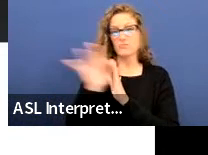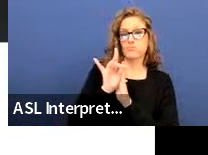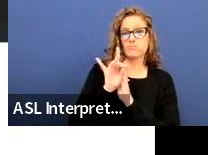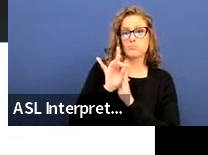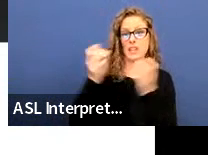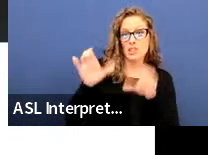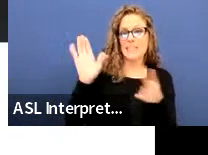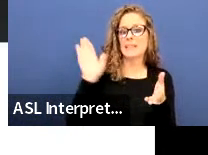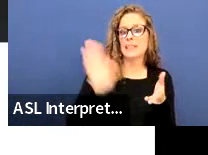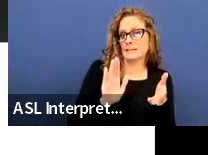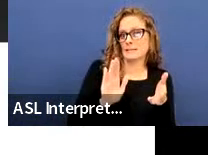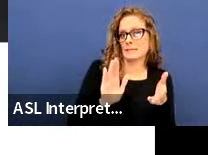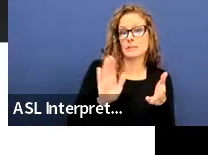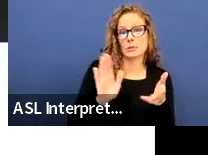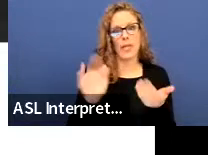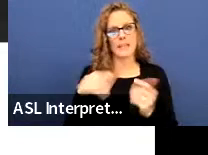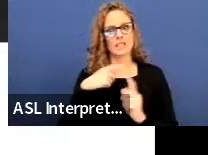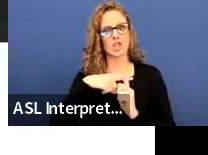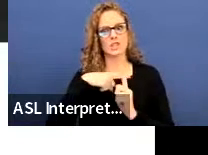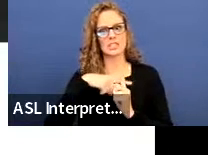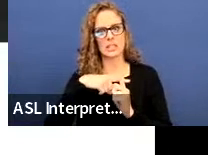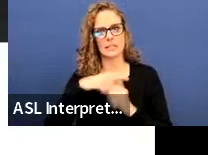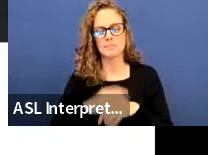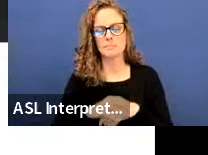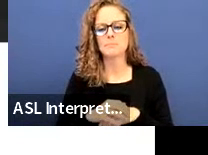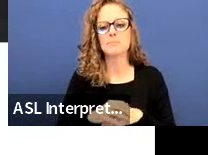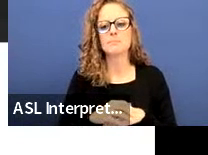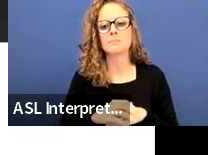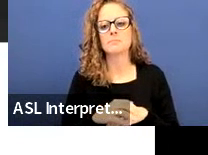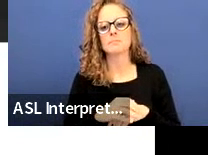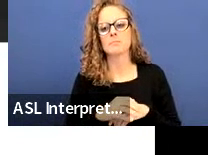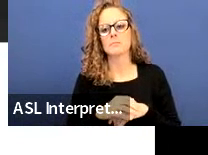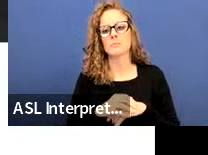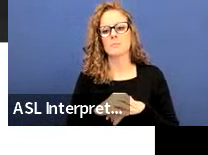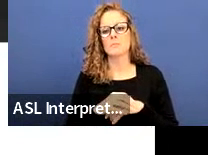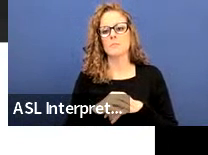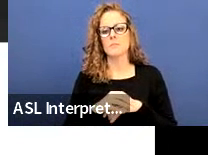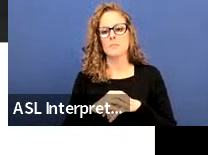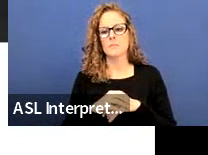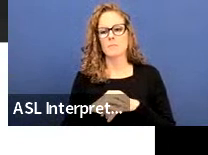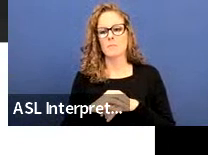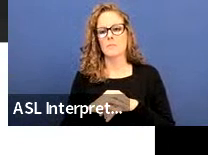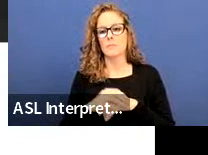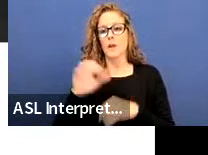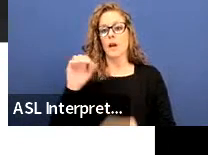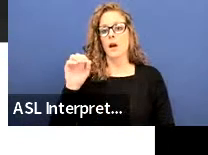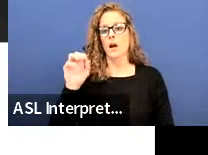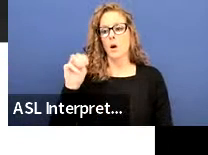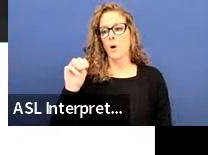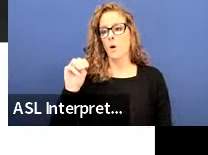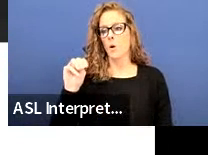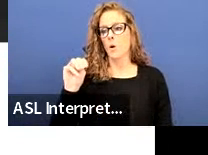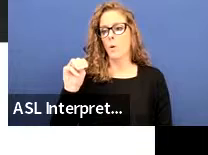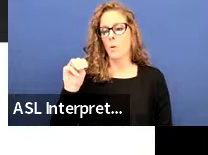encouraging. It is not yet known how much severe disease Omicron will cause.